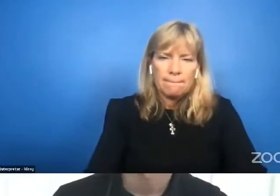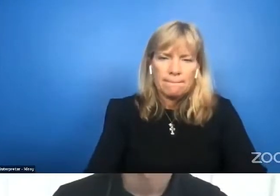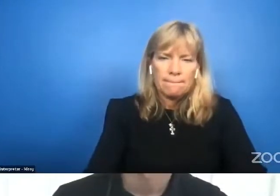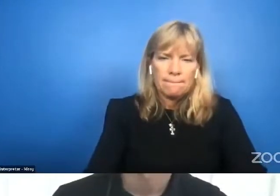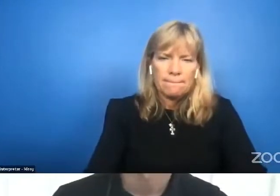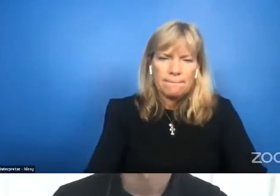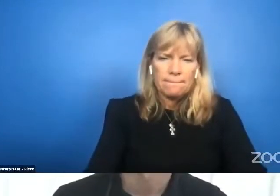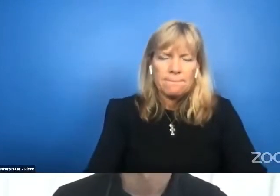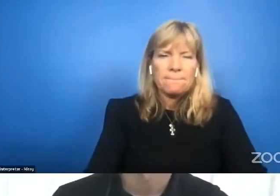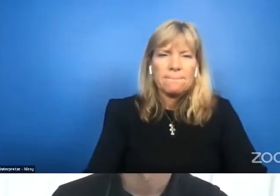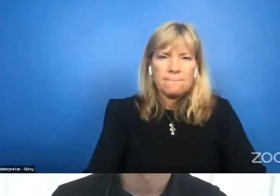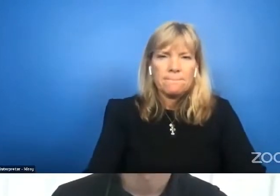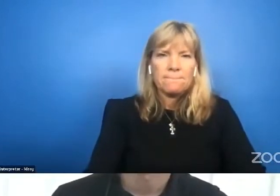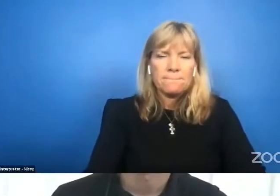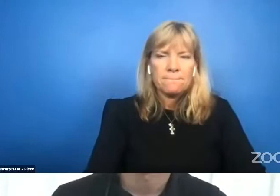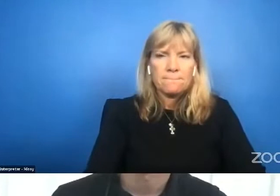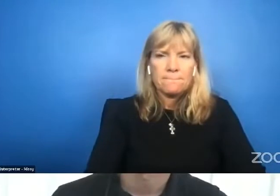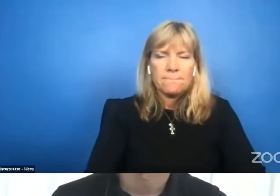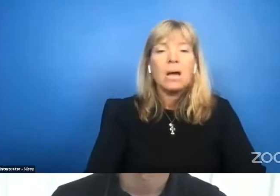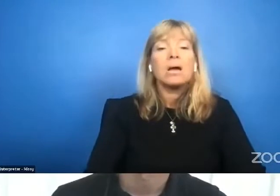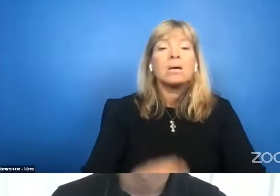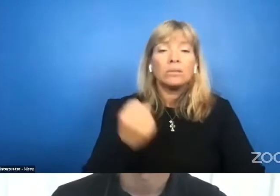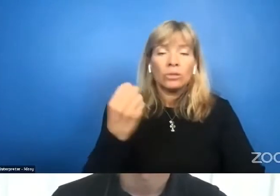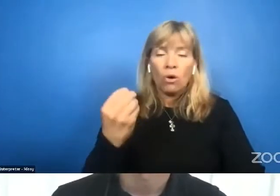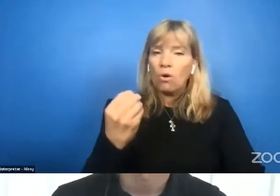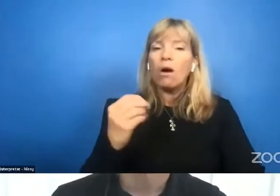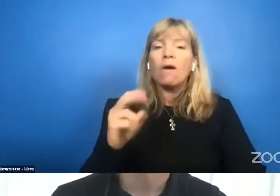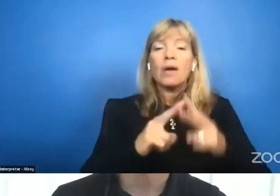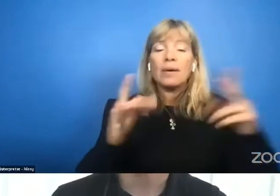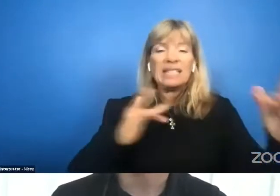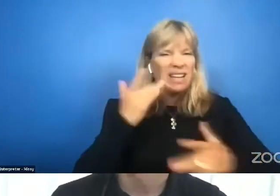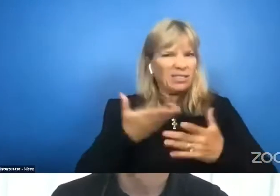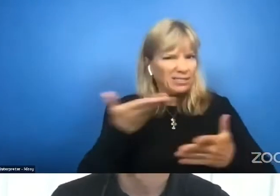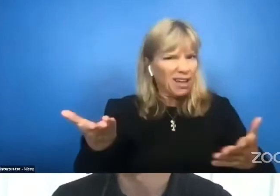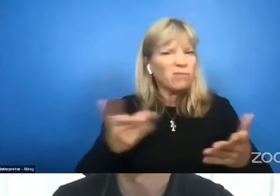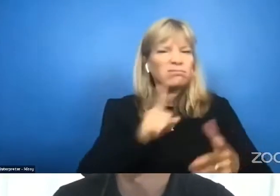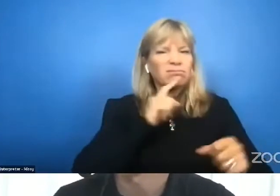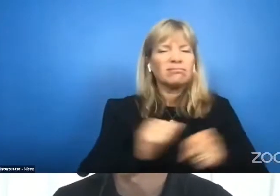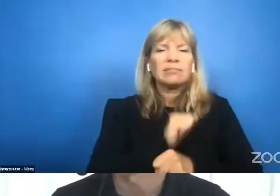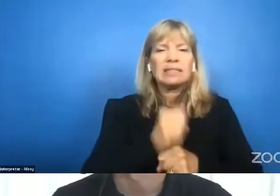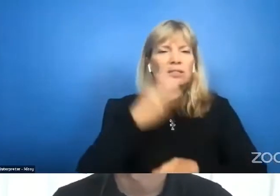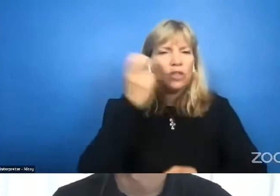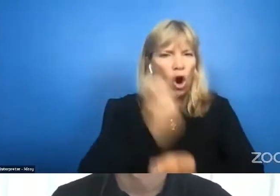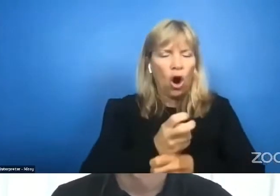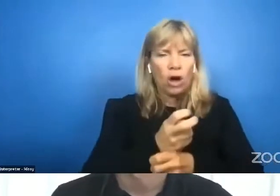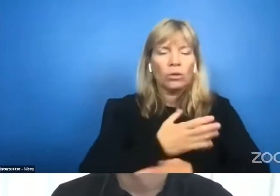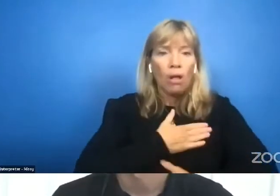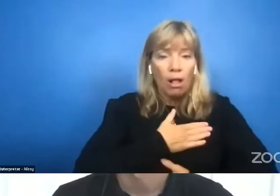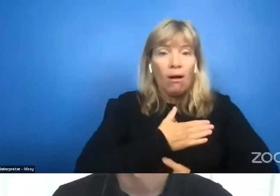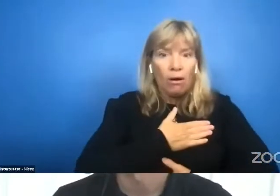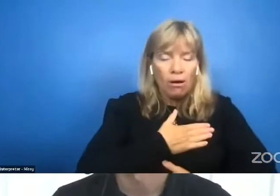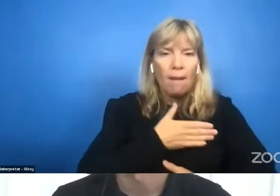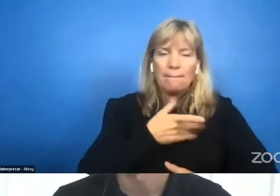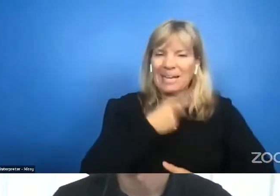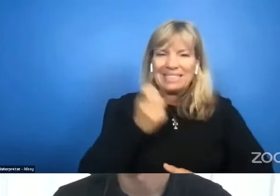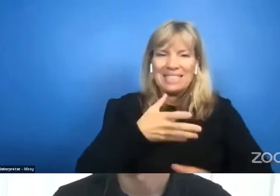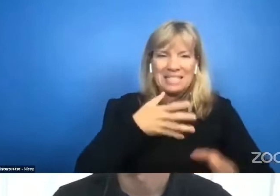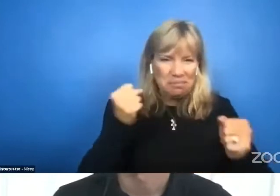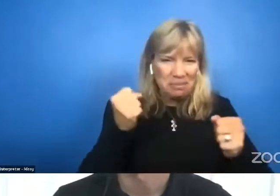So, very exciting stuff indeed. It's difficult to catch your breath after the speed of the